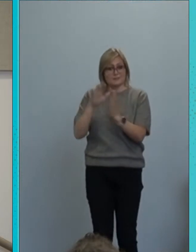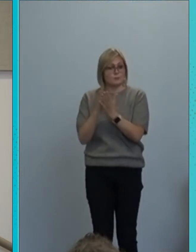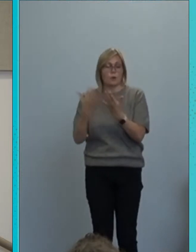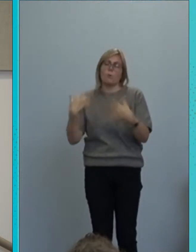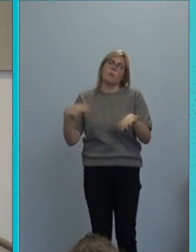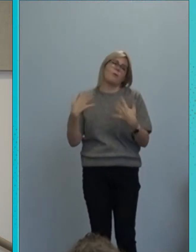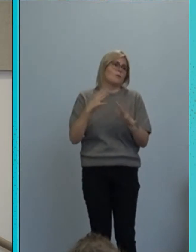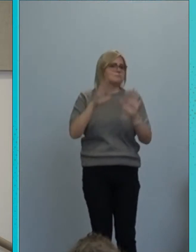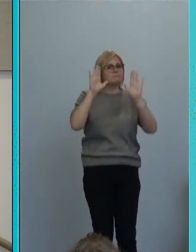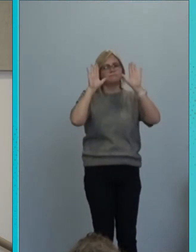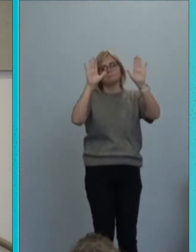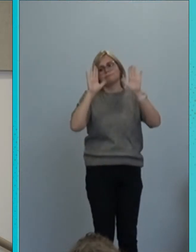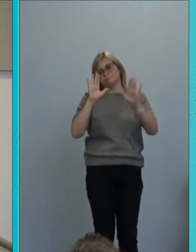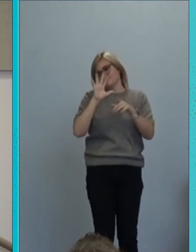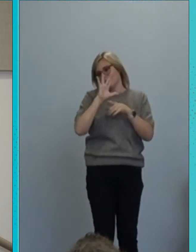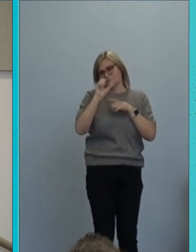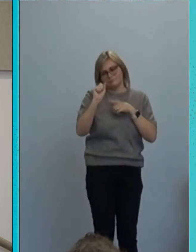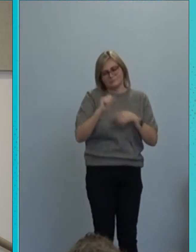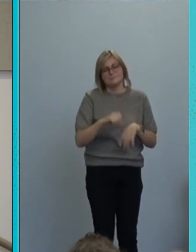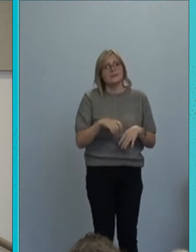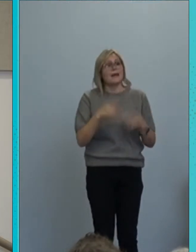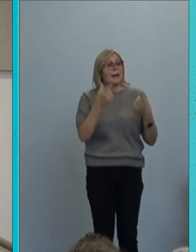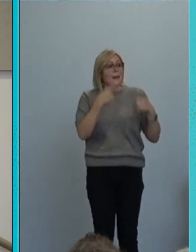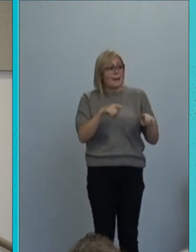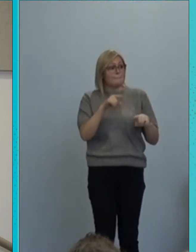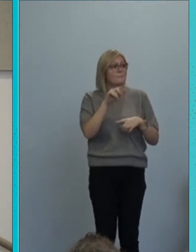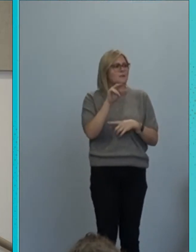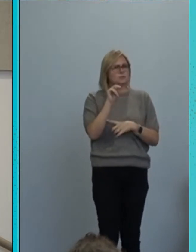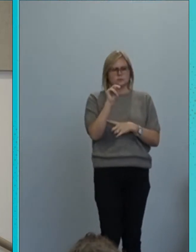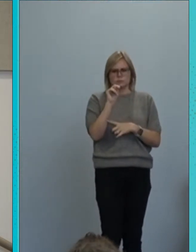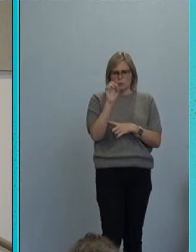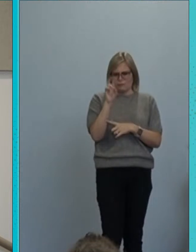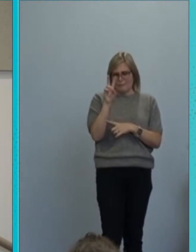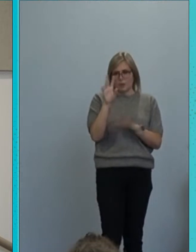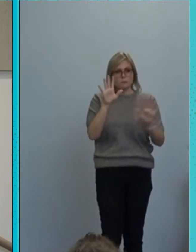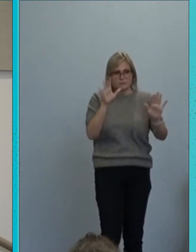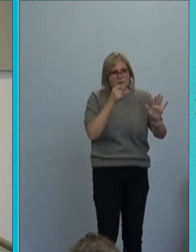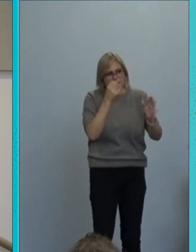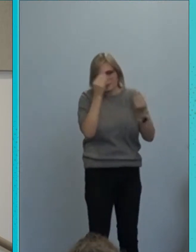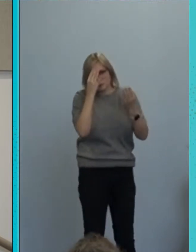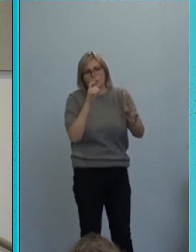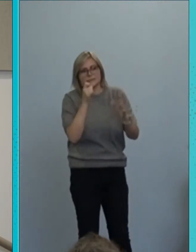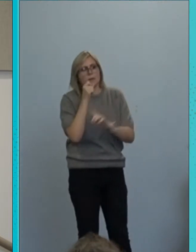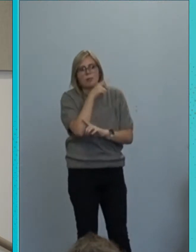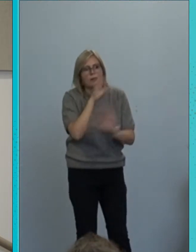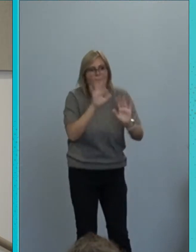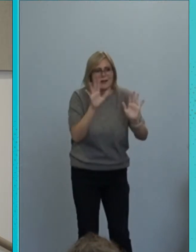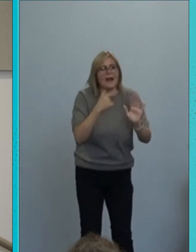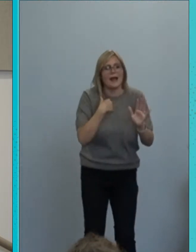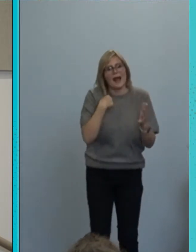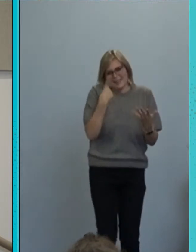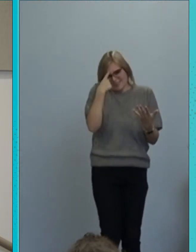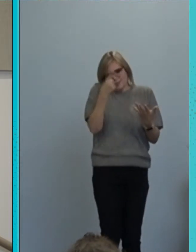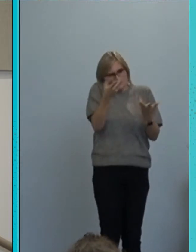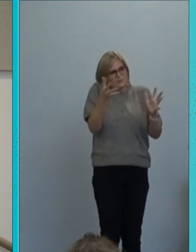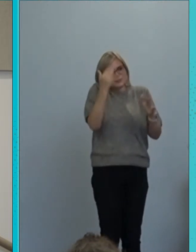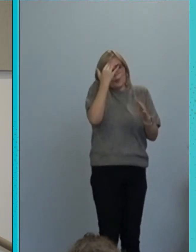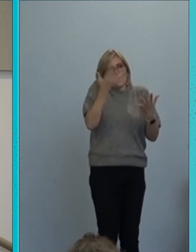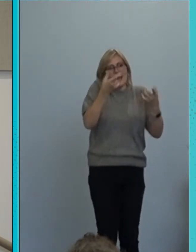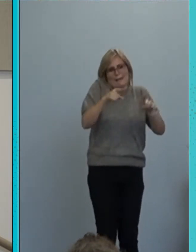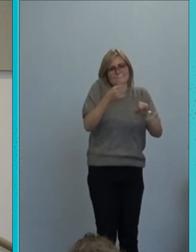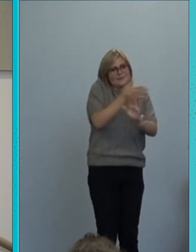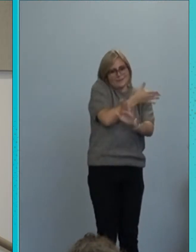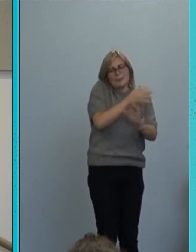incredible. In November, and it's not a spoiler alert because I think you all know what happened, but I'm just